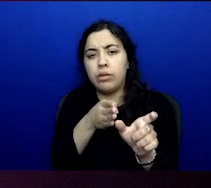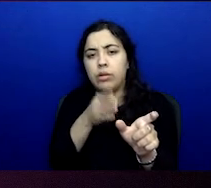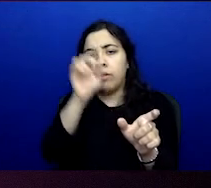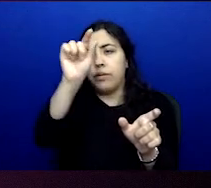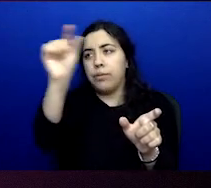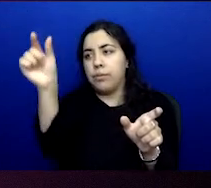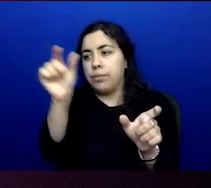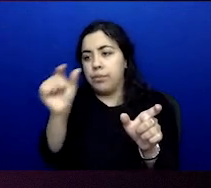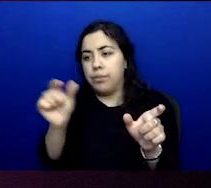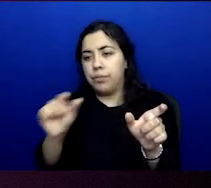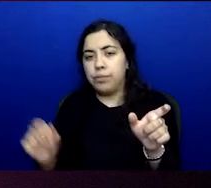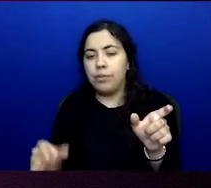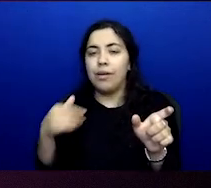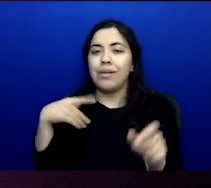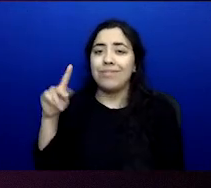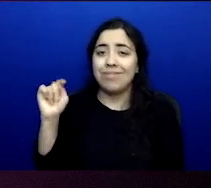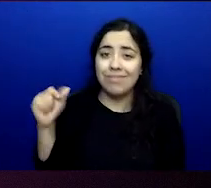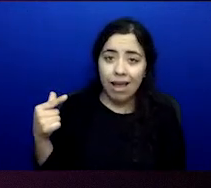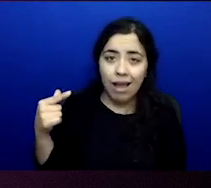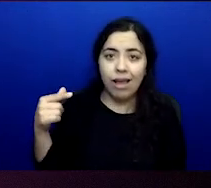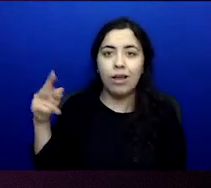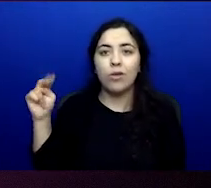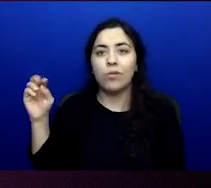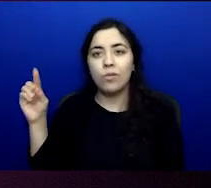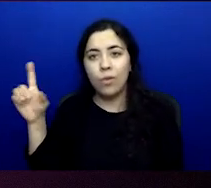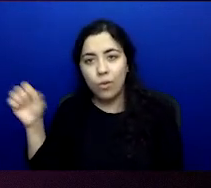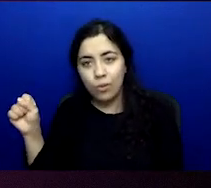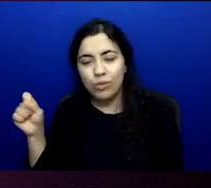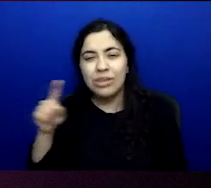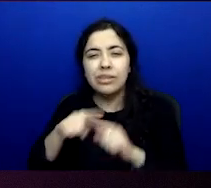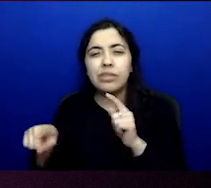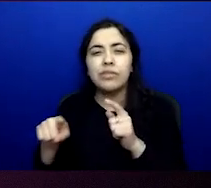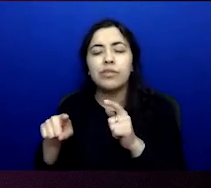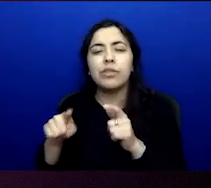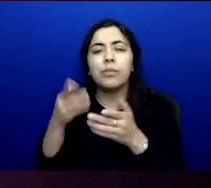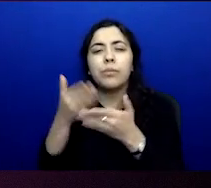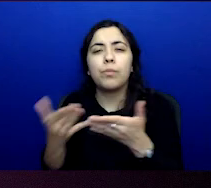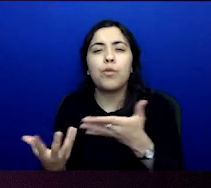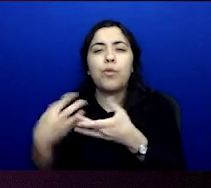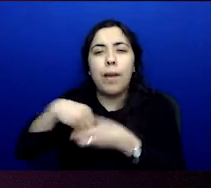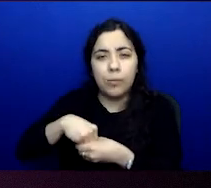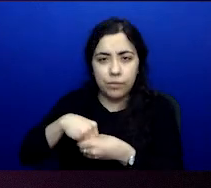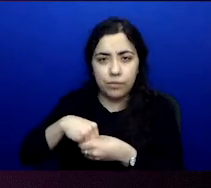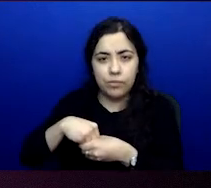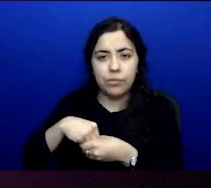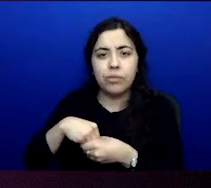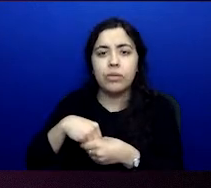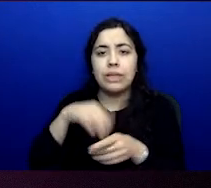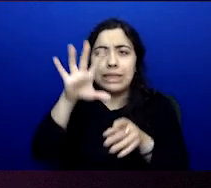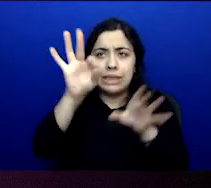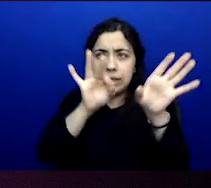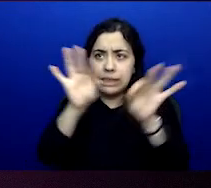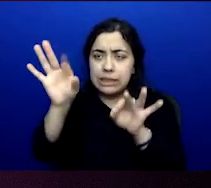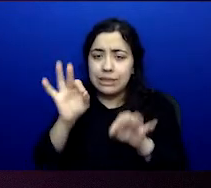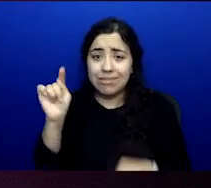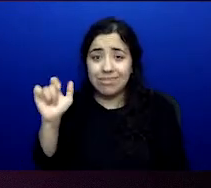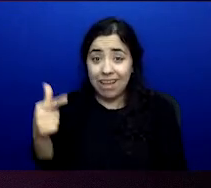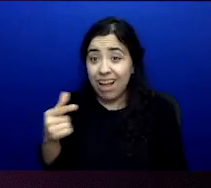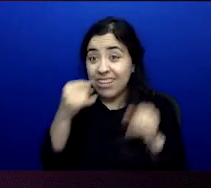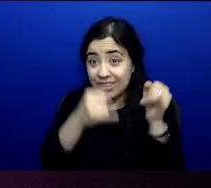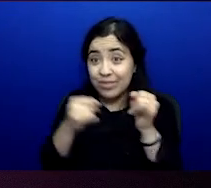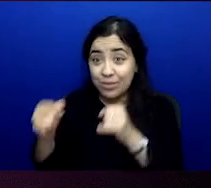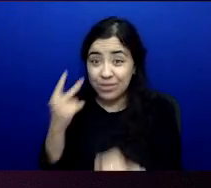flat lists. We have tags, nodes, data sets, and parameters. And on selecting individual tags, literally as what you see